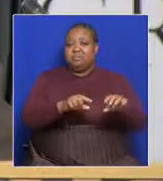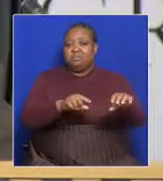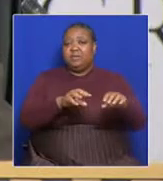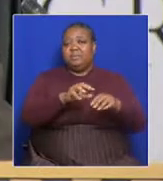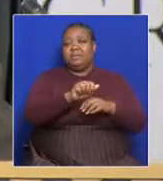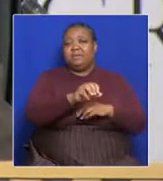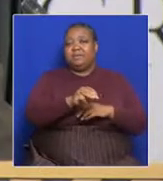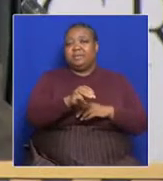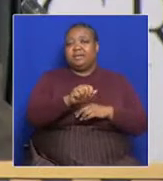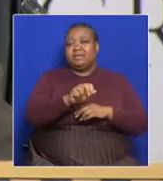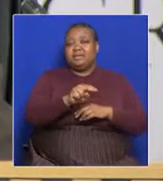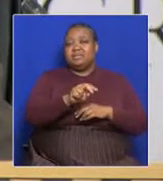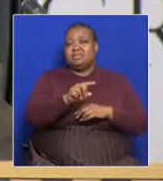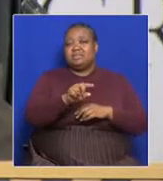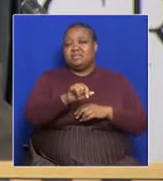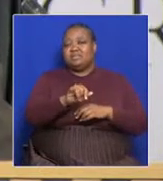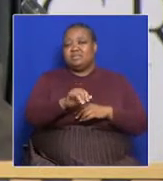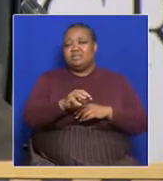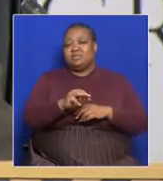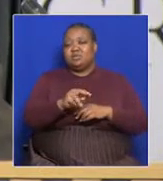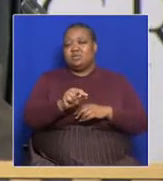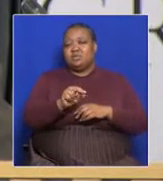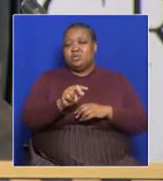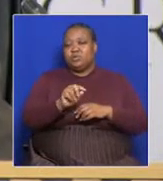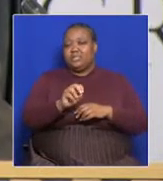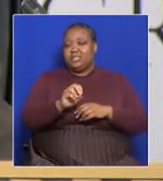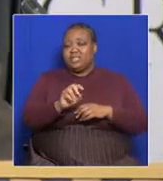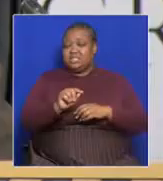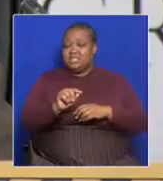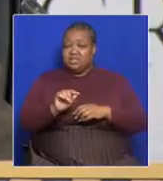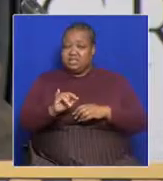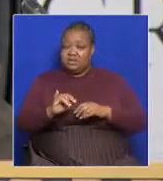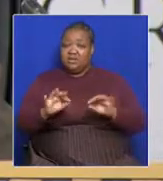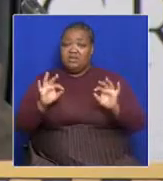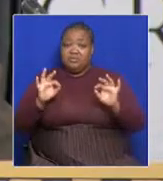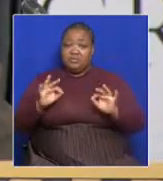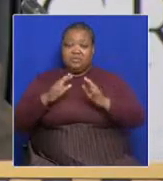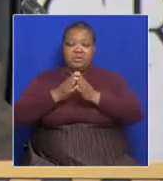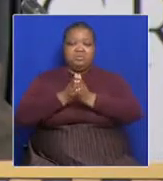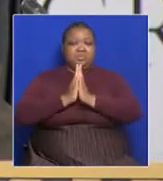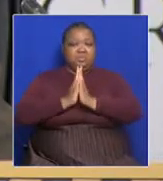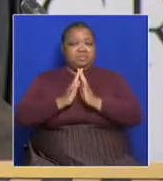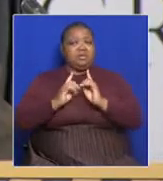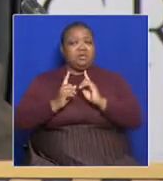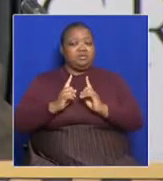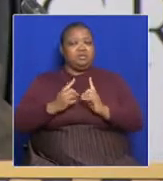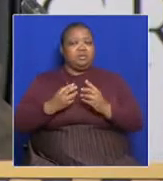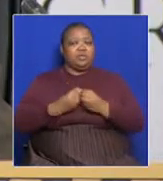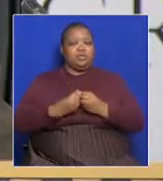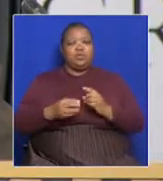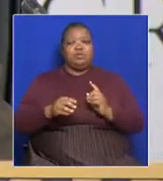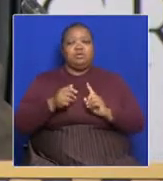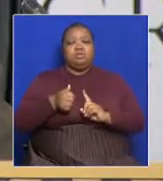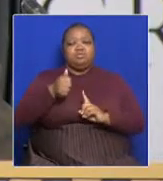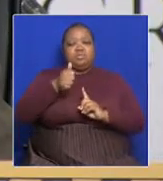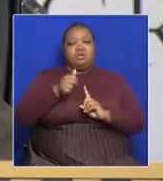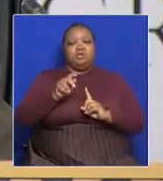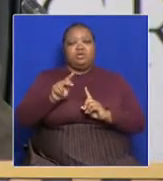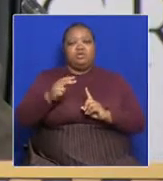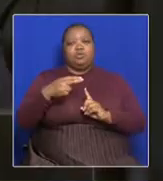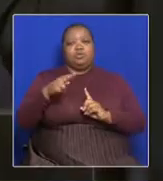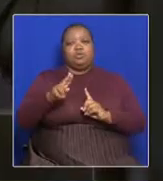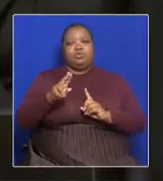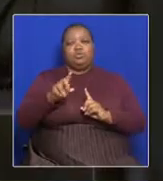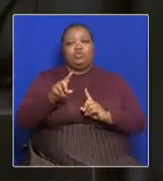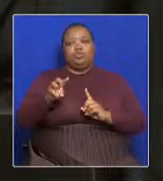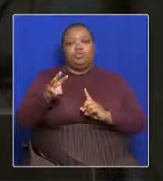do any formal written request, but with my engagements with Colonel Kuzwayo, she was aware of our How many engagements